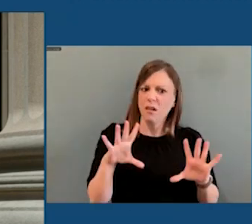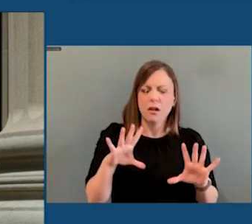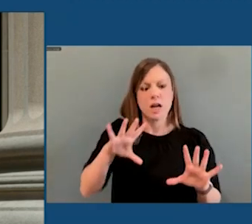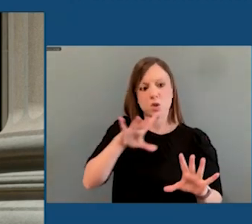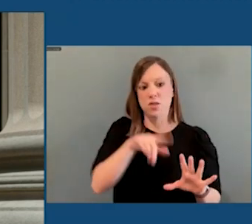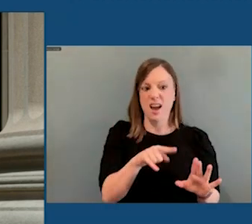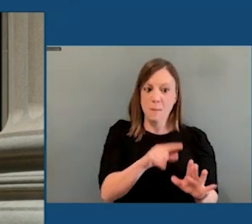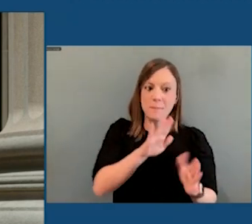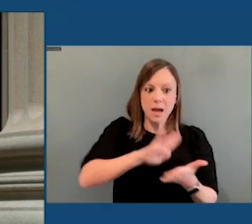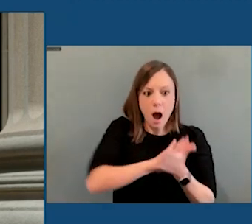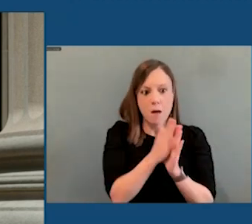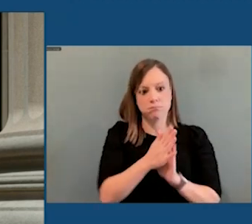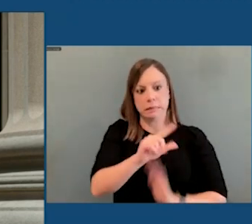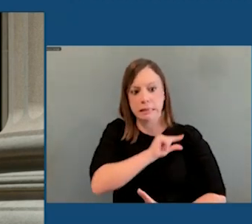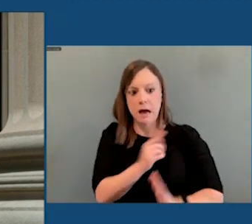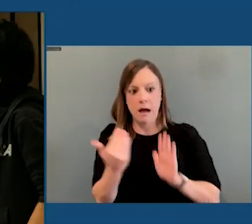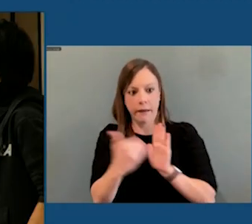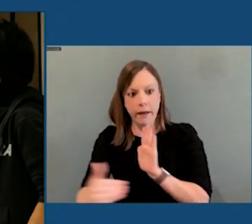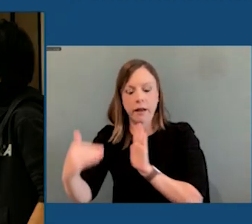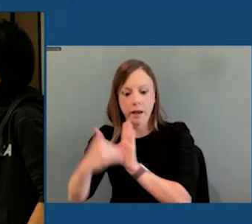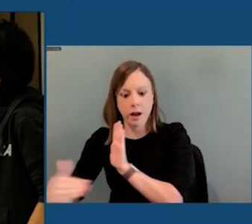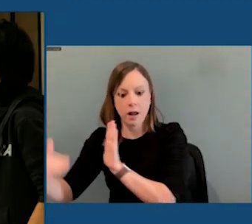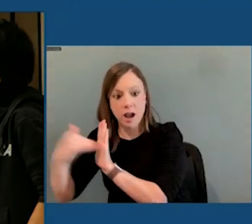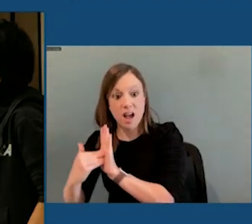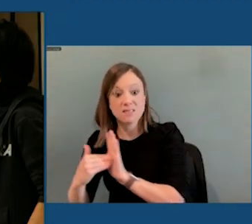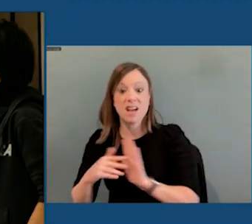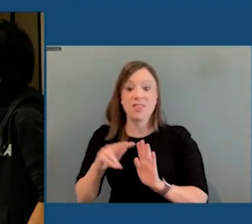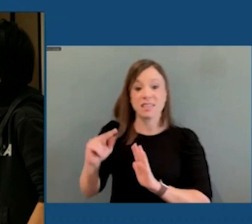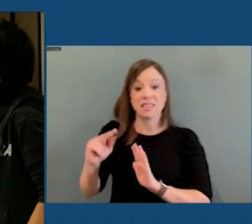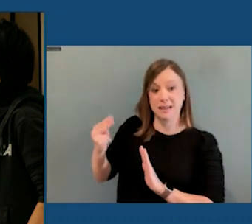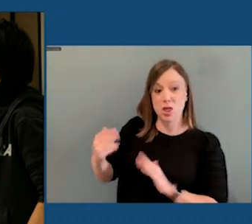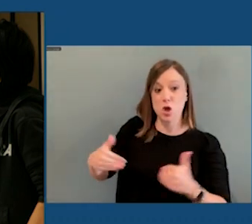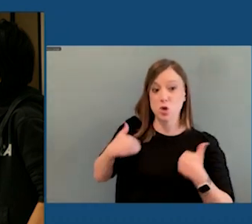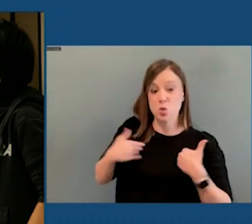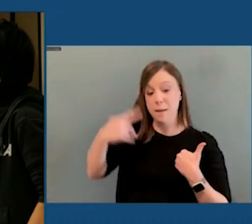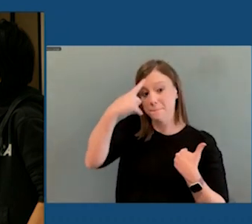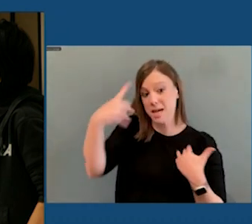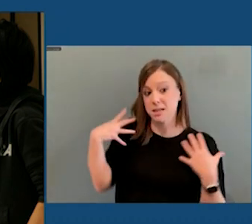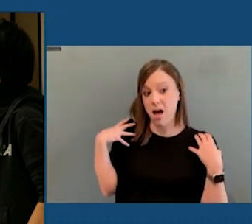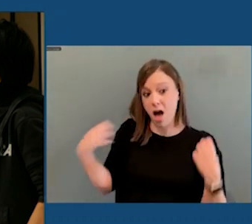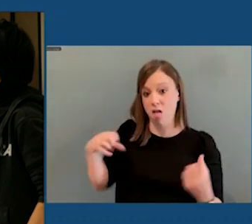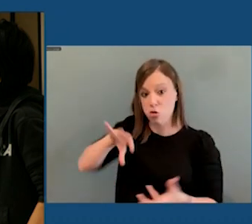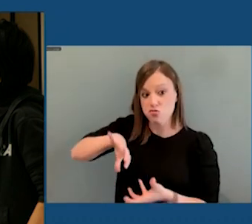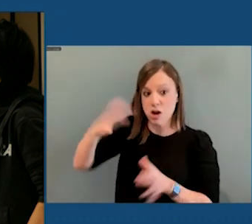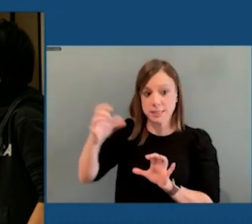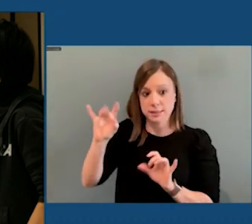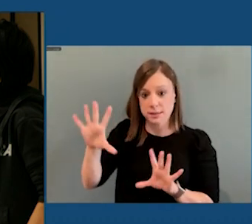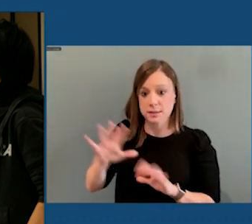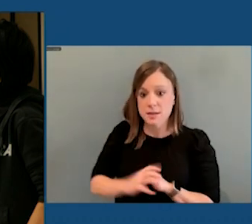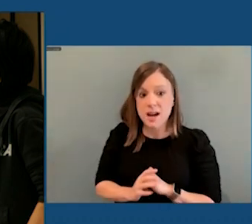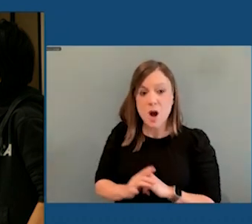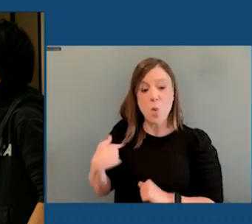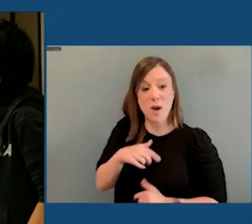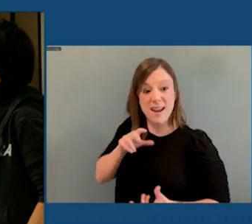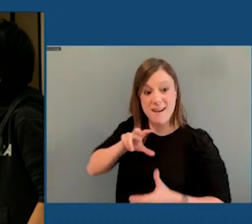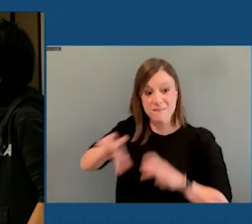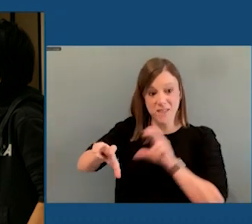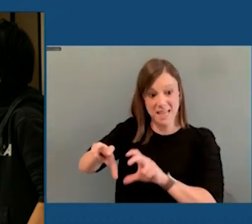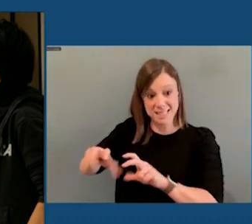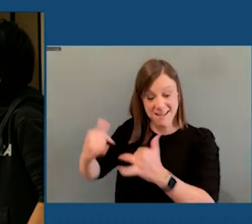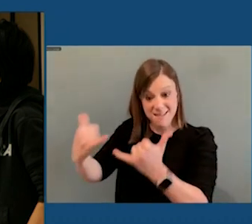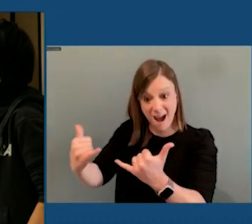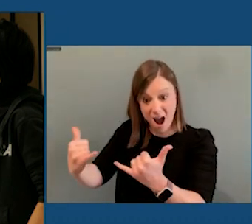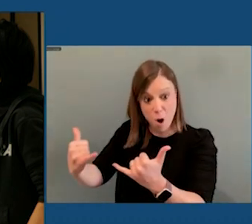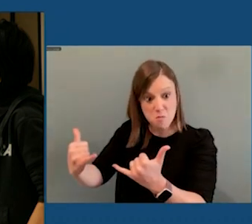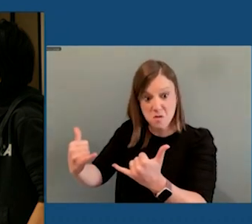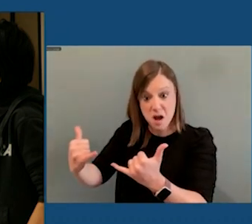we're addressing the youth mental health crisis. I believe if you invest dollars now, you give them the help they need now, they won't need a lifetime